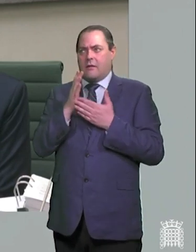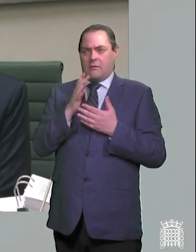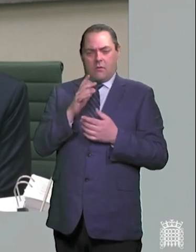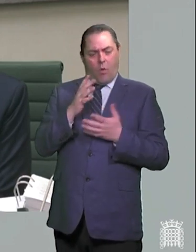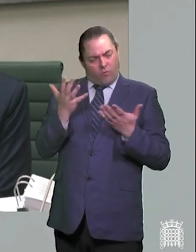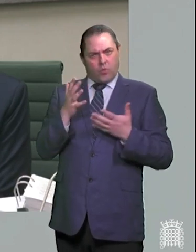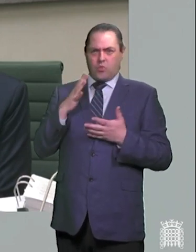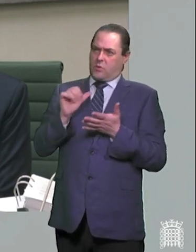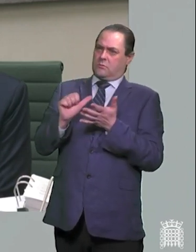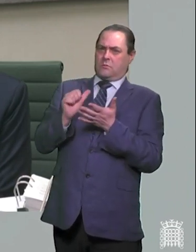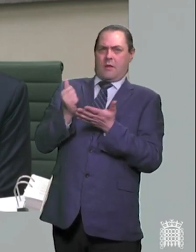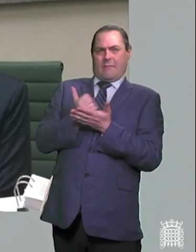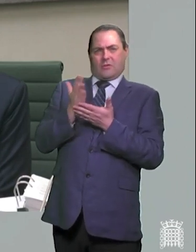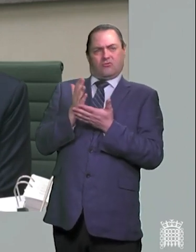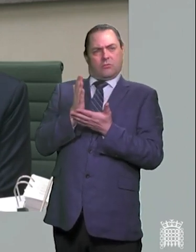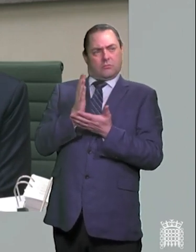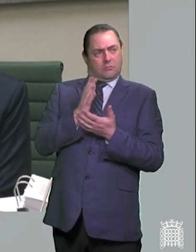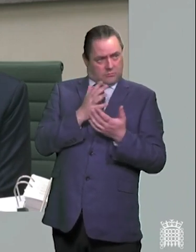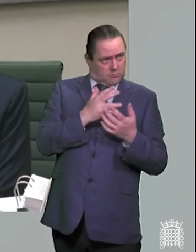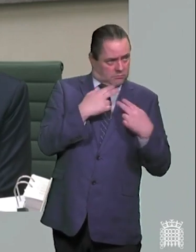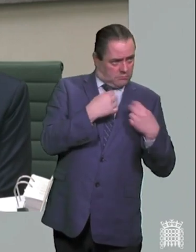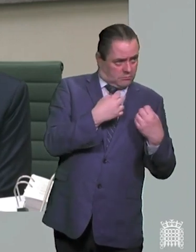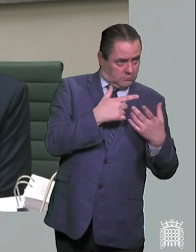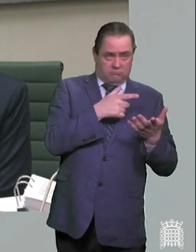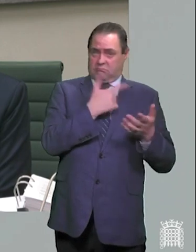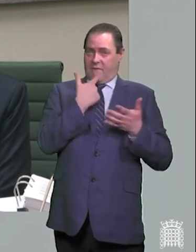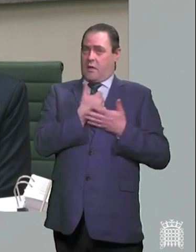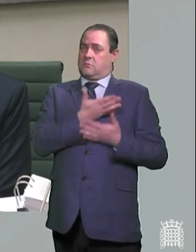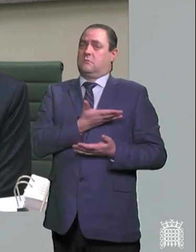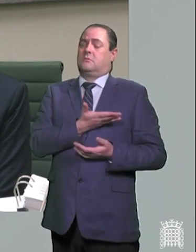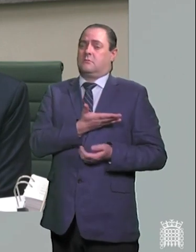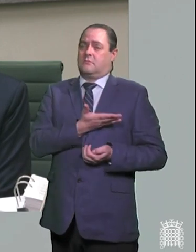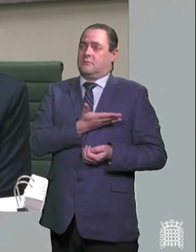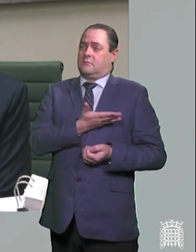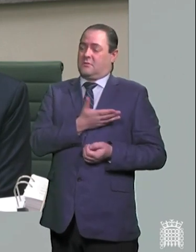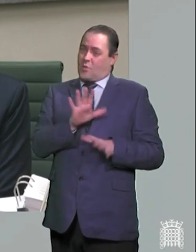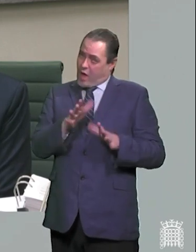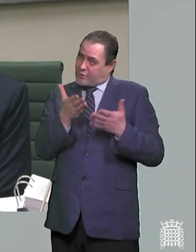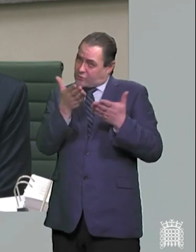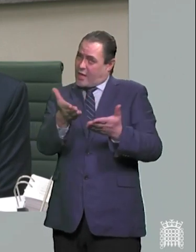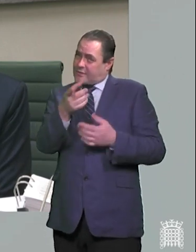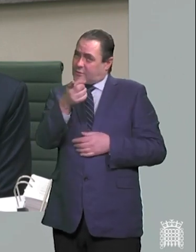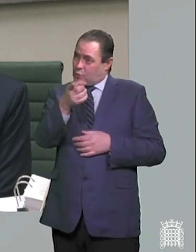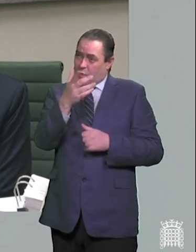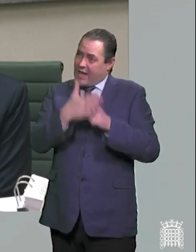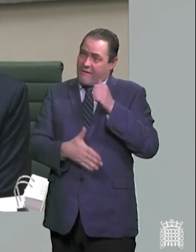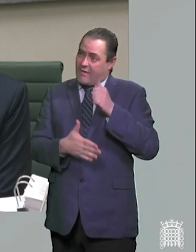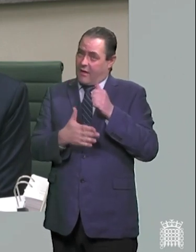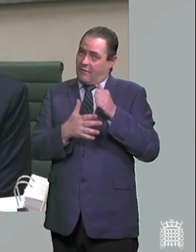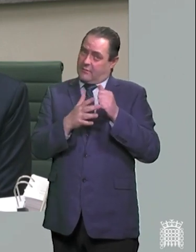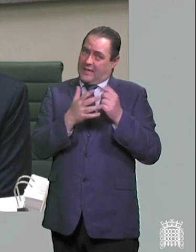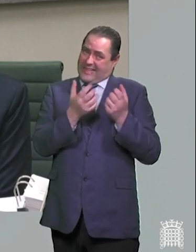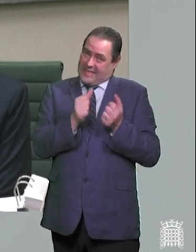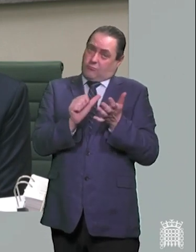to copper plate your assurances by showing that you'd taken proper advice. I put it to you, Mr. Johnson, you did not